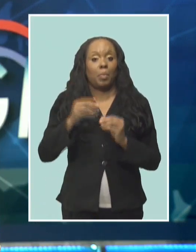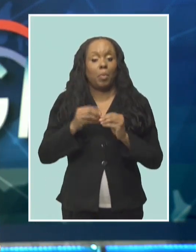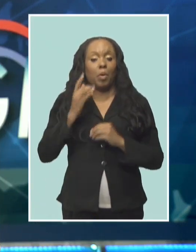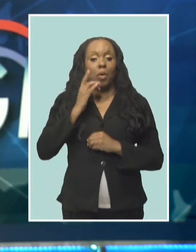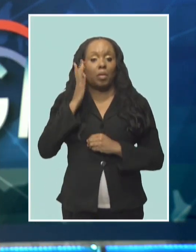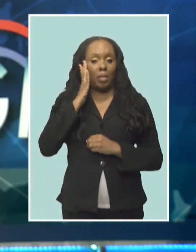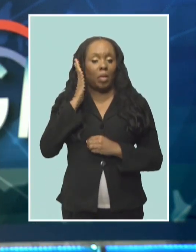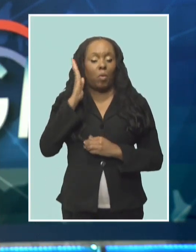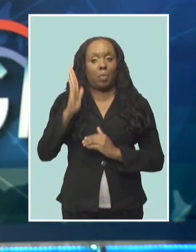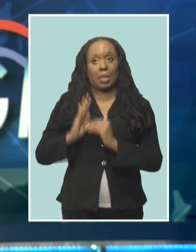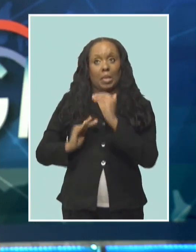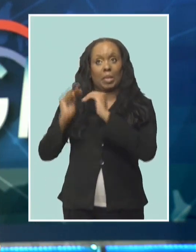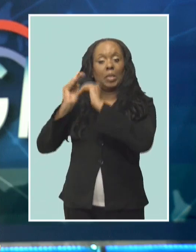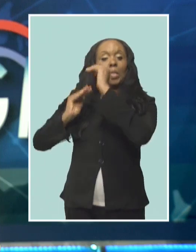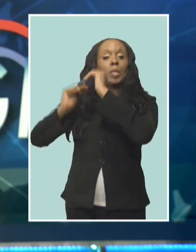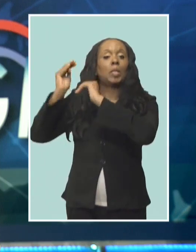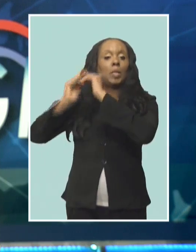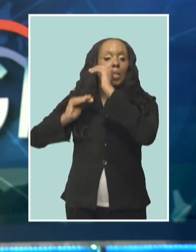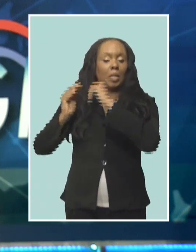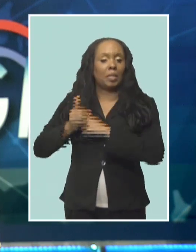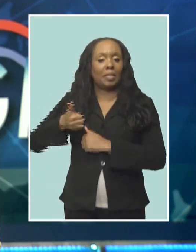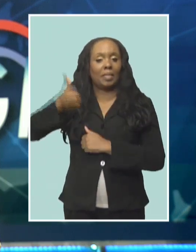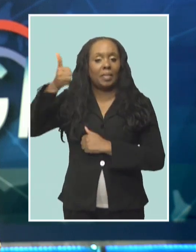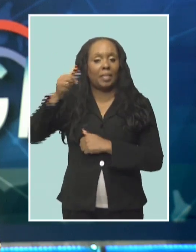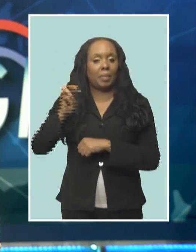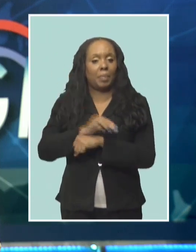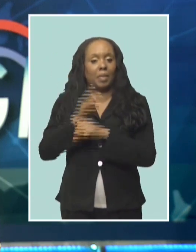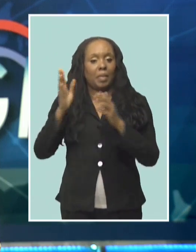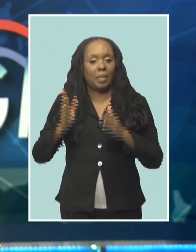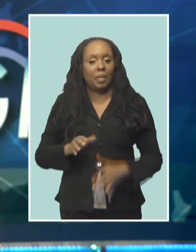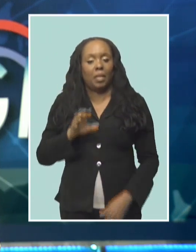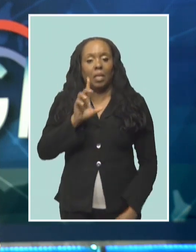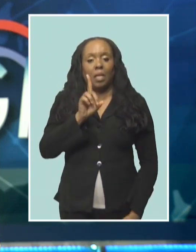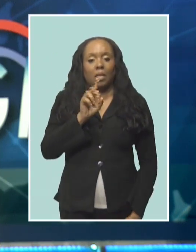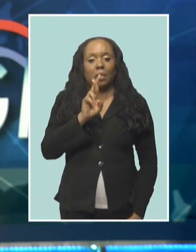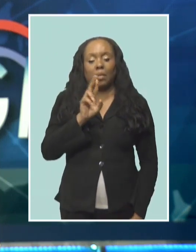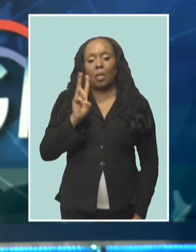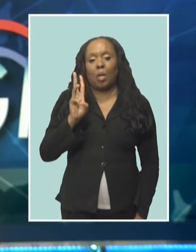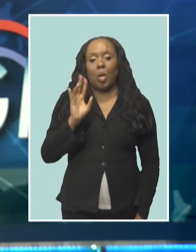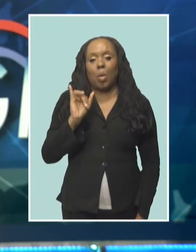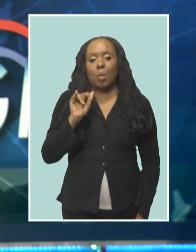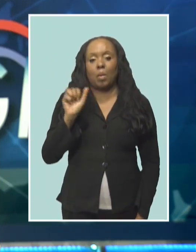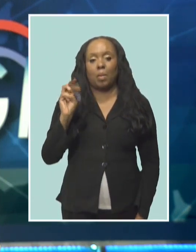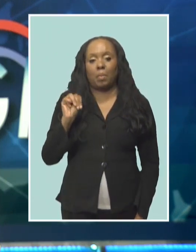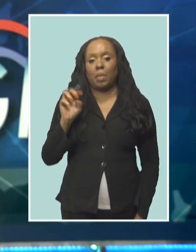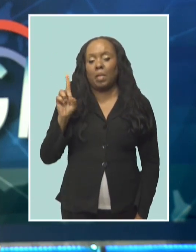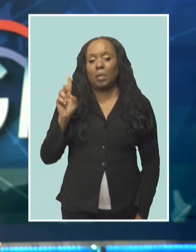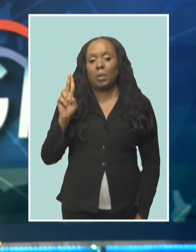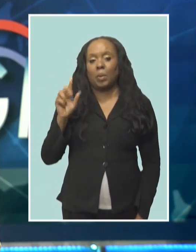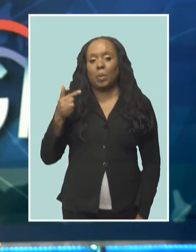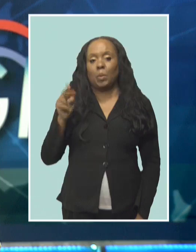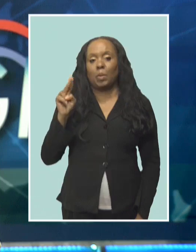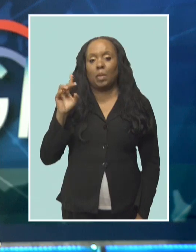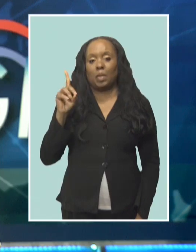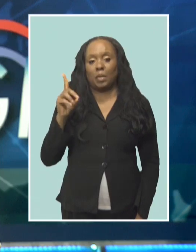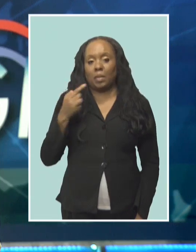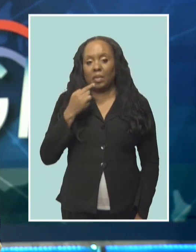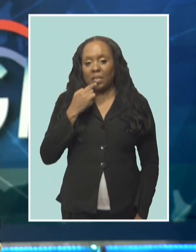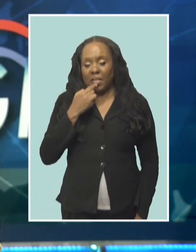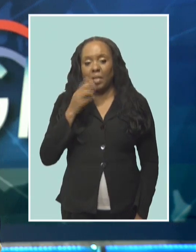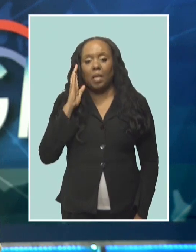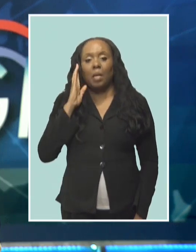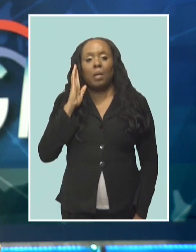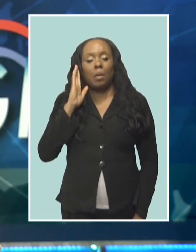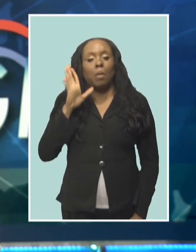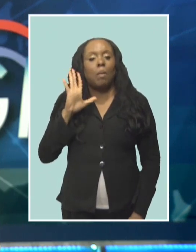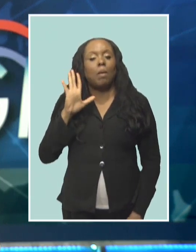in the pipeline to be constructed in Barbados. Senior Minister in the Prime Minister's office, Dr. William Duguid, says these will